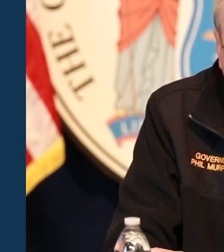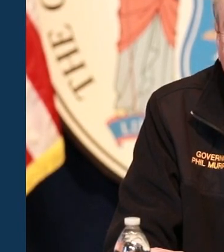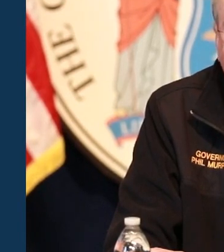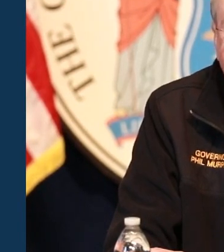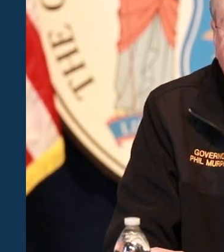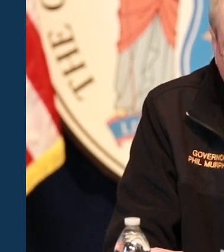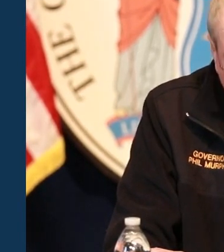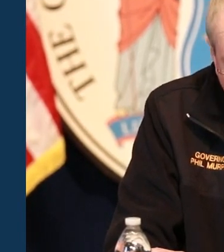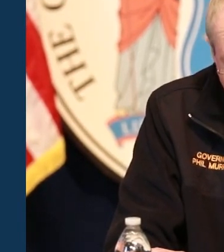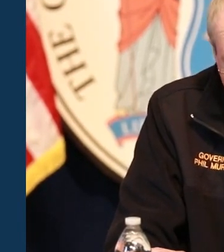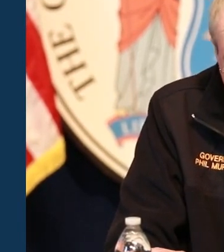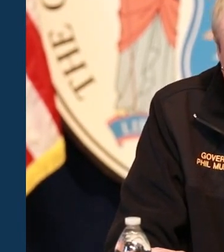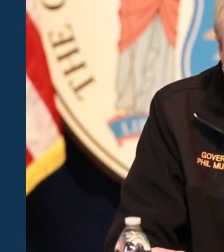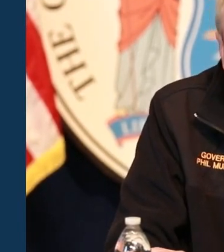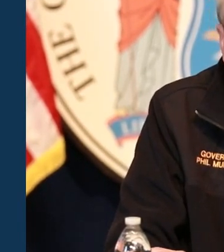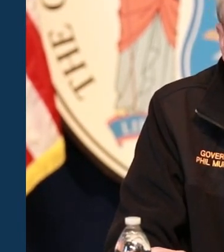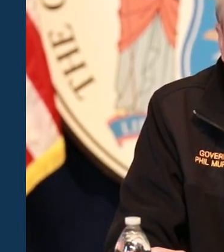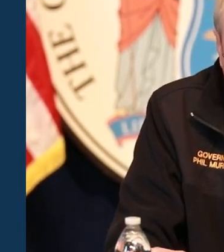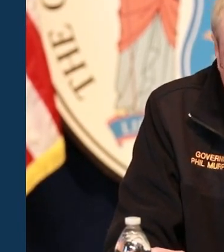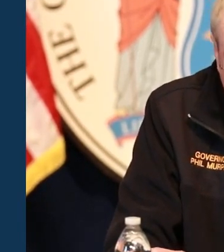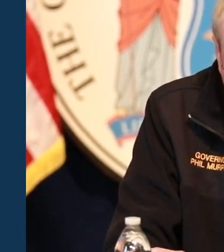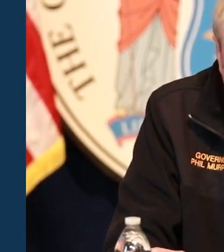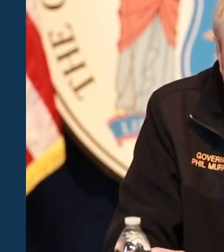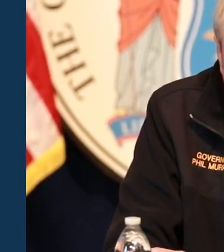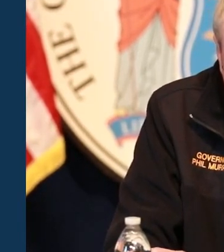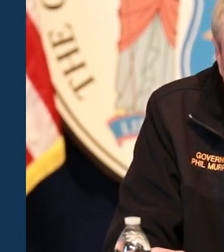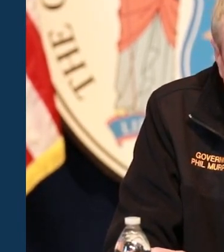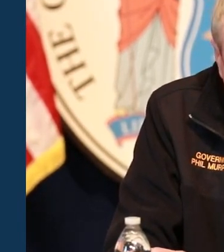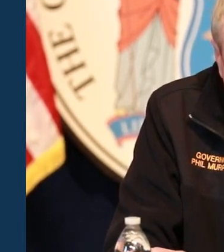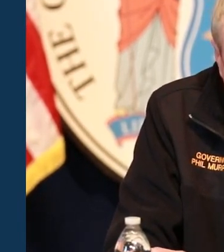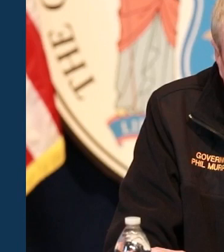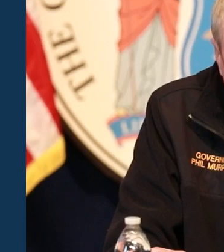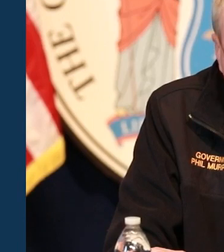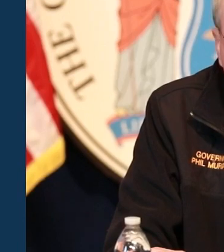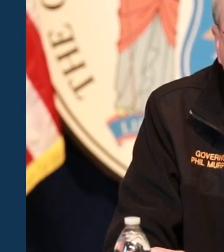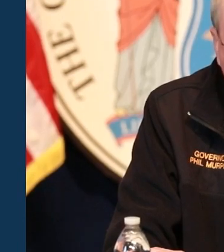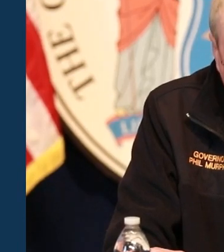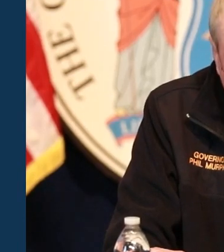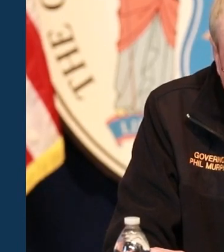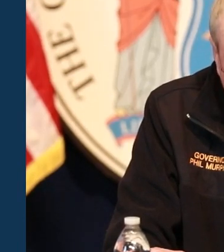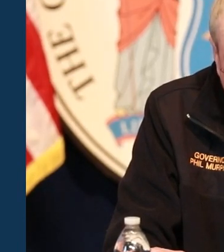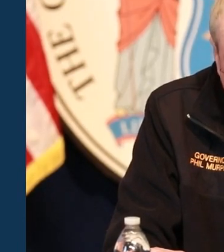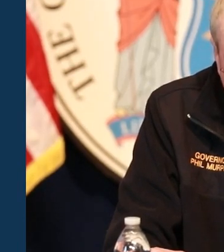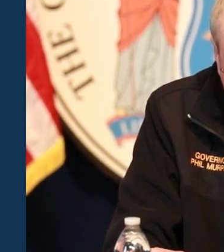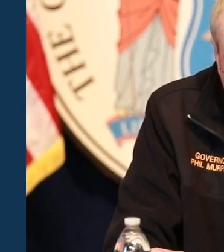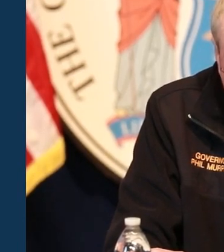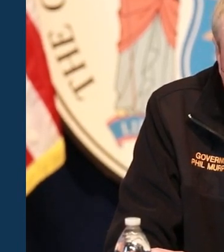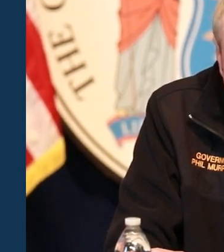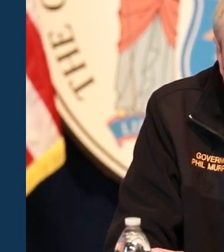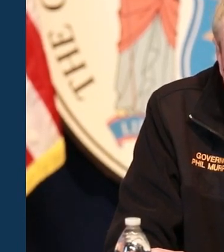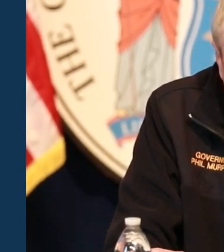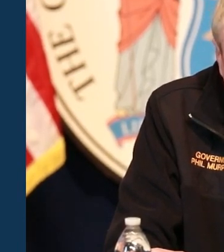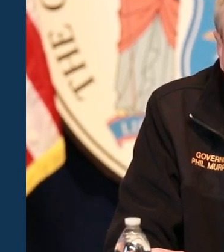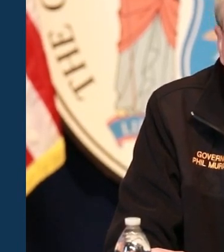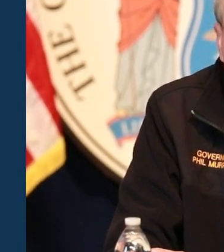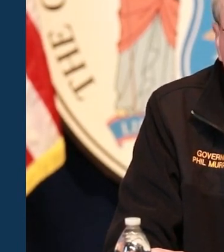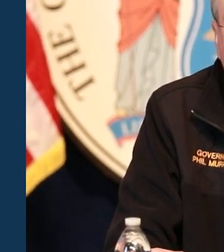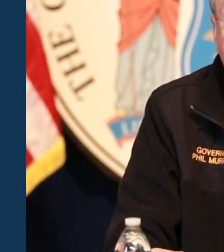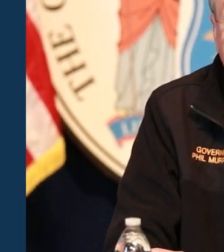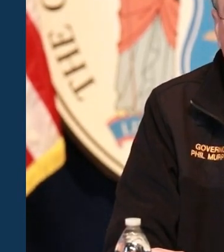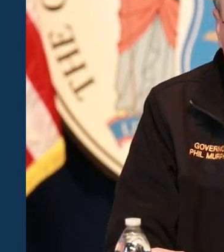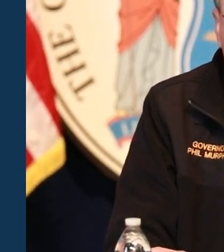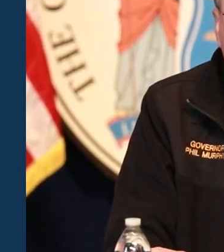covid19.nj.gov/testing. And there are dozens more privately operating testing sites that your primary care practitioner can direct you to for a